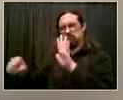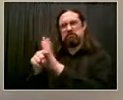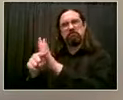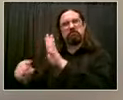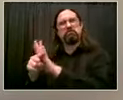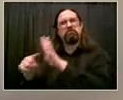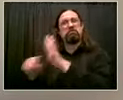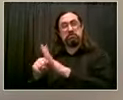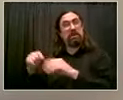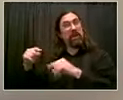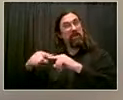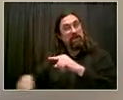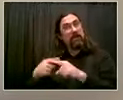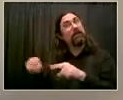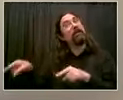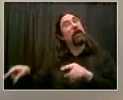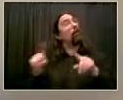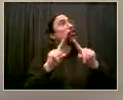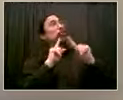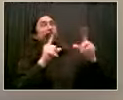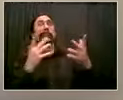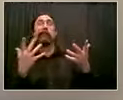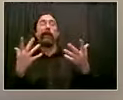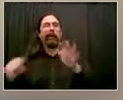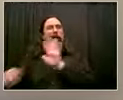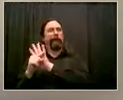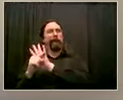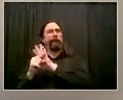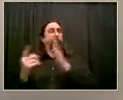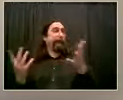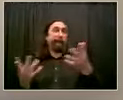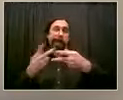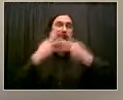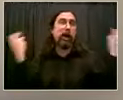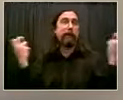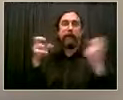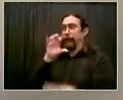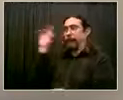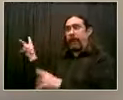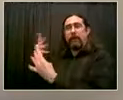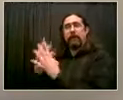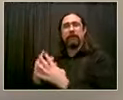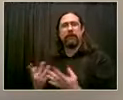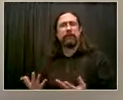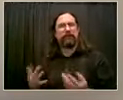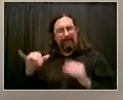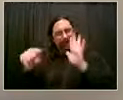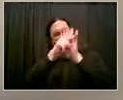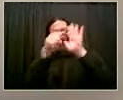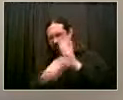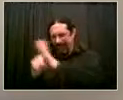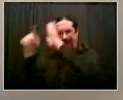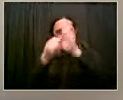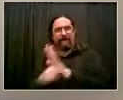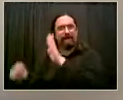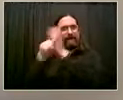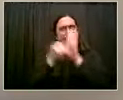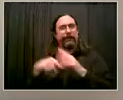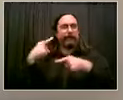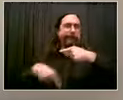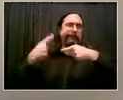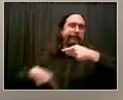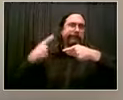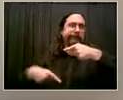Assemblywoman Davila, I'm proud of this bill because I truly believe when we work in tandem with our city, with our state and our federal